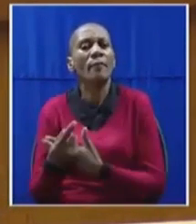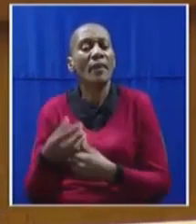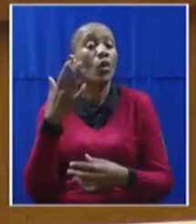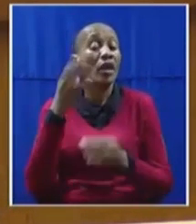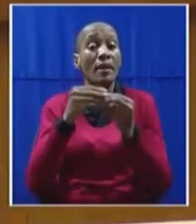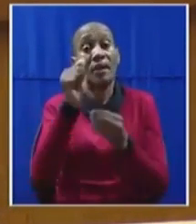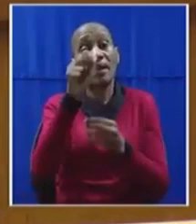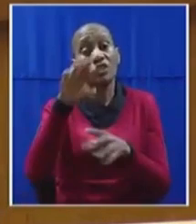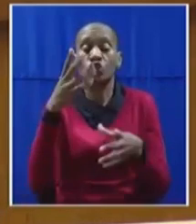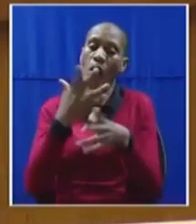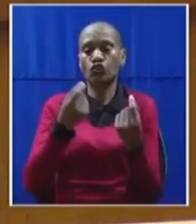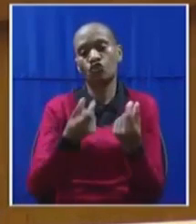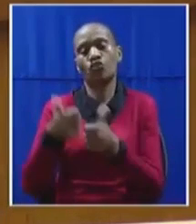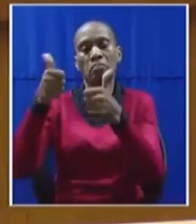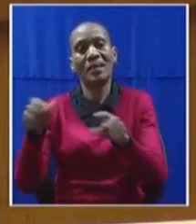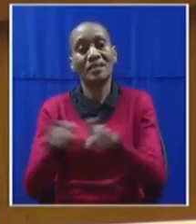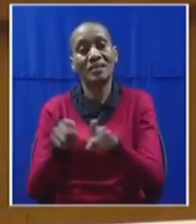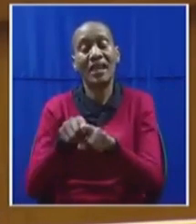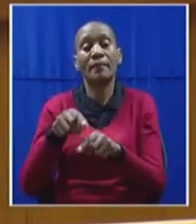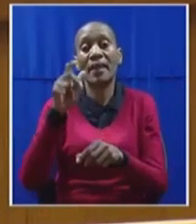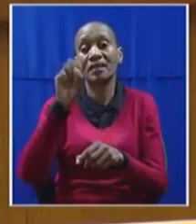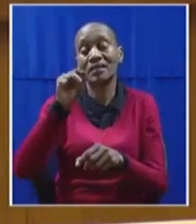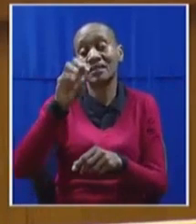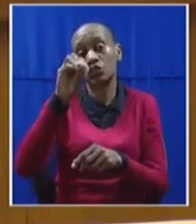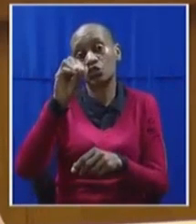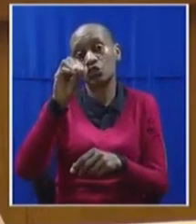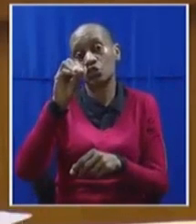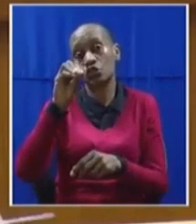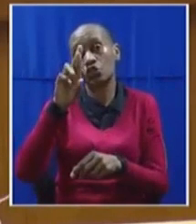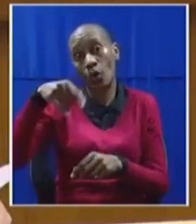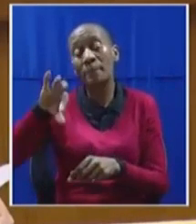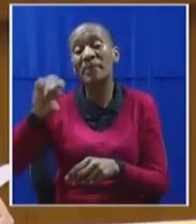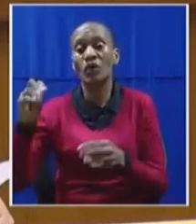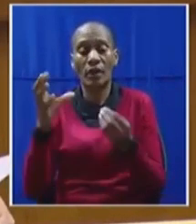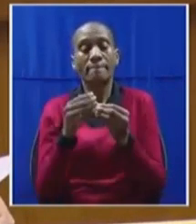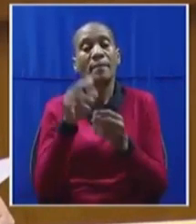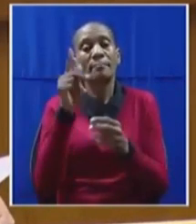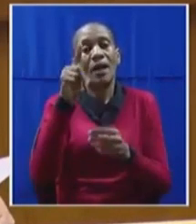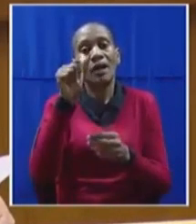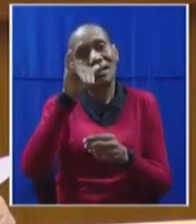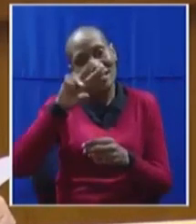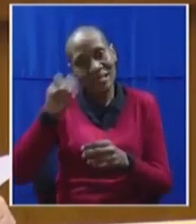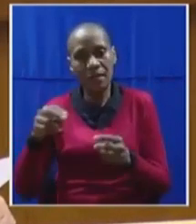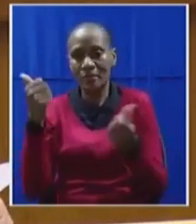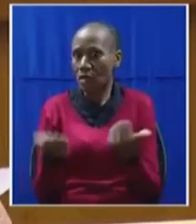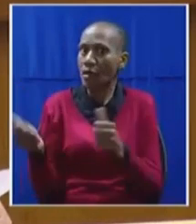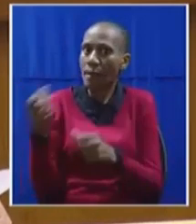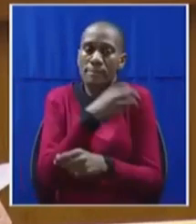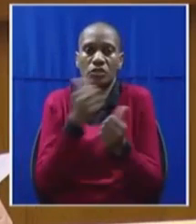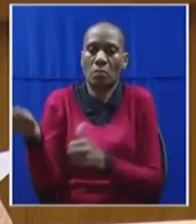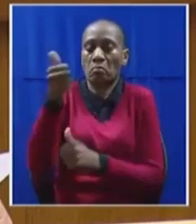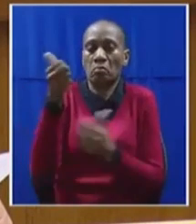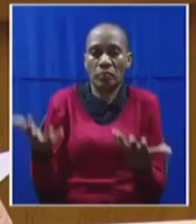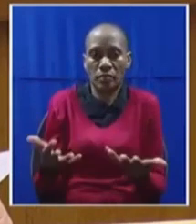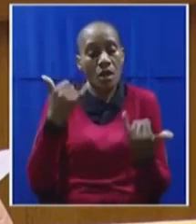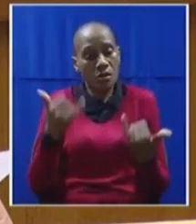good job, like the Scorpions did. Honourable Karim, who became a deputy minister once he had destroyed that unit, although I don't think he is one any longer,